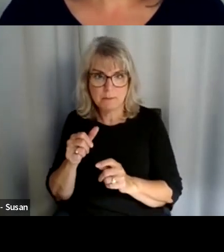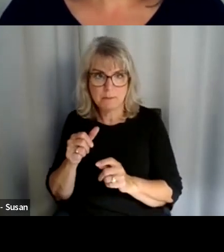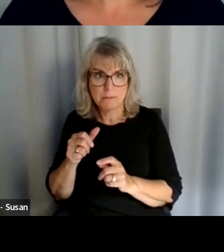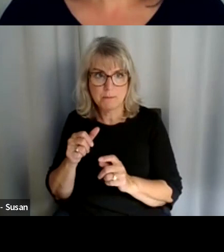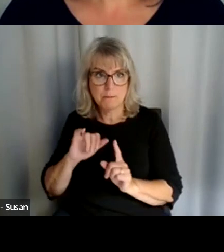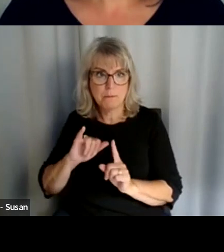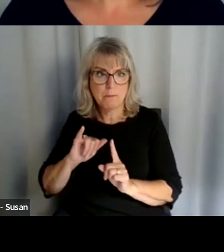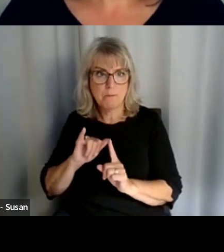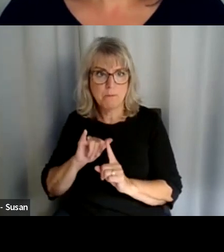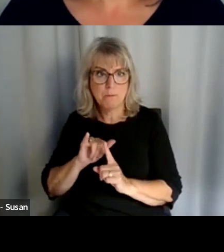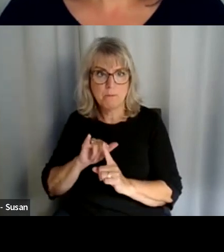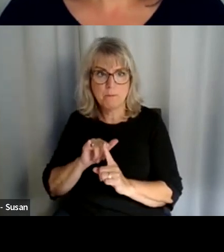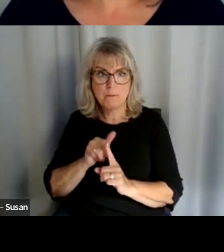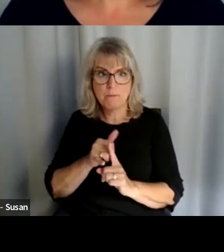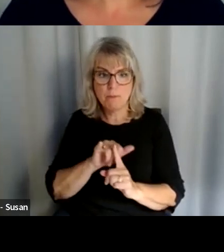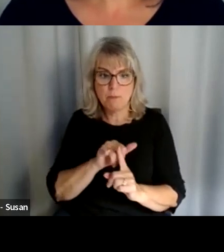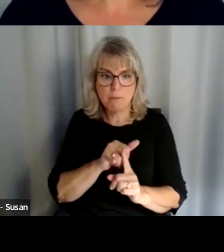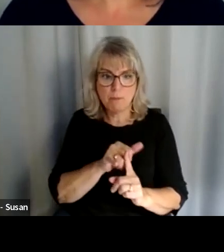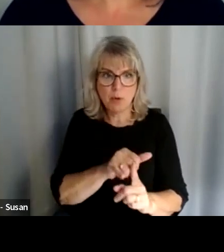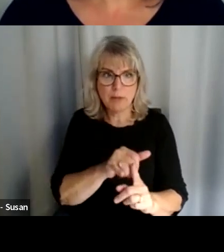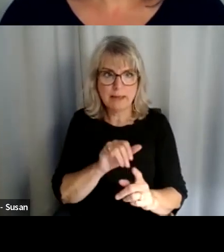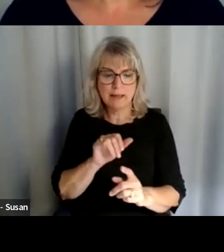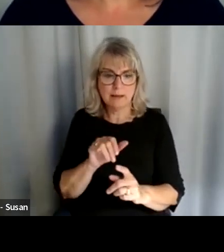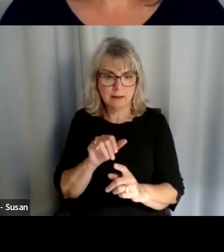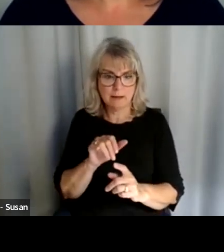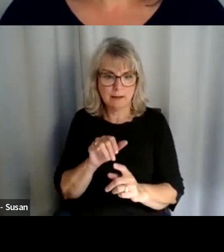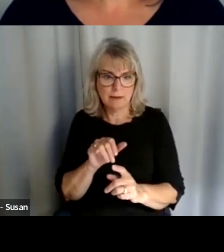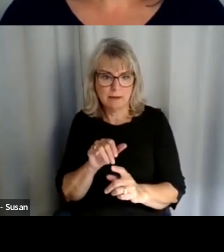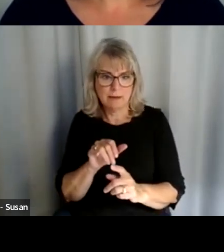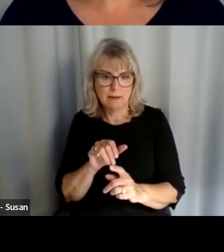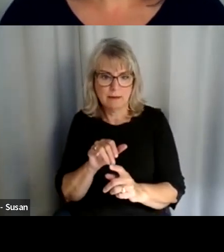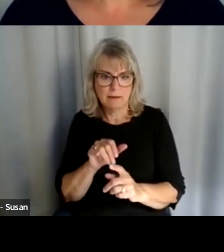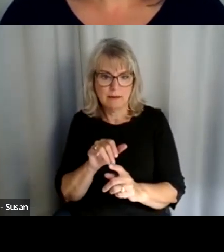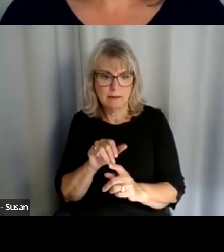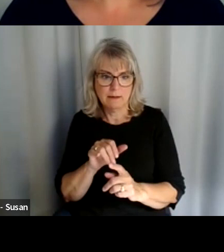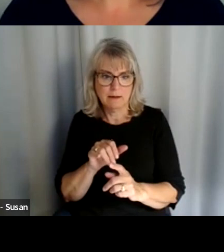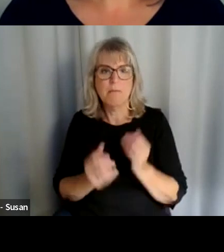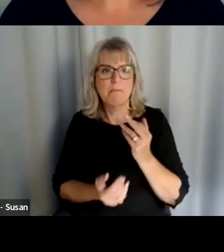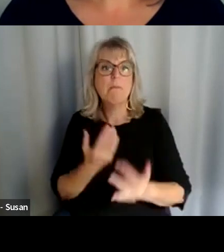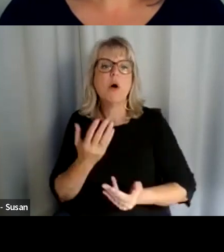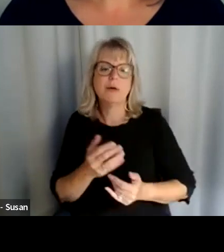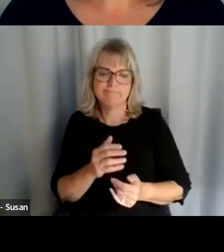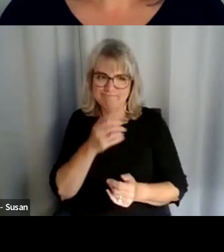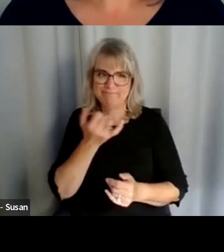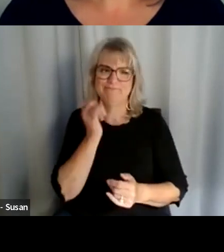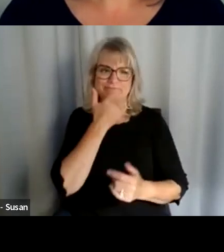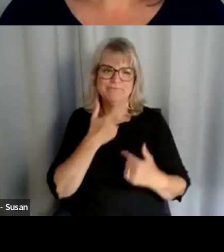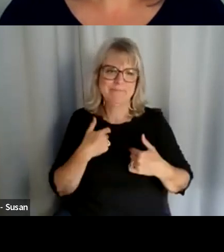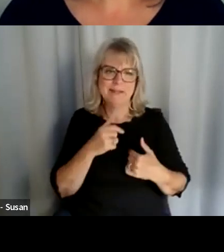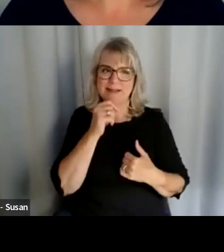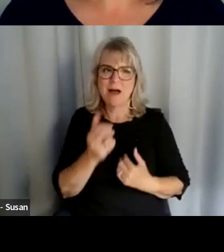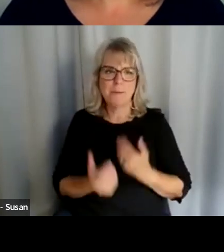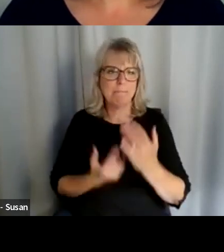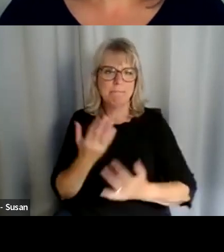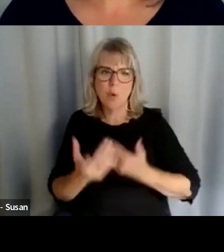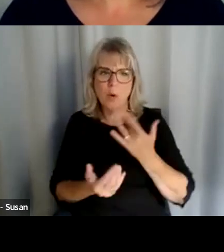If you can believe it, we have said that many, many times too, but I think that's the challenge before us is an ocean that needs to be boiled. So